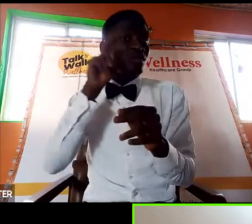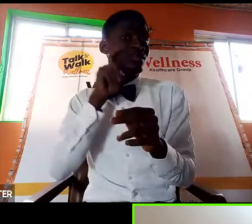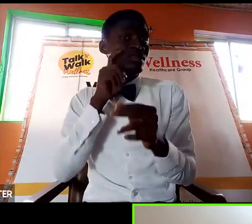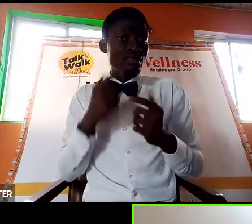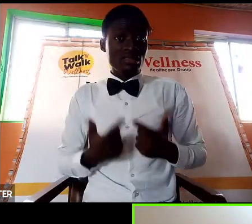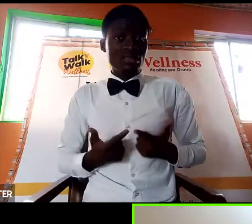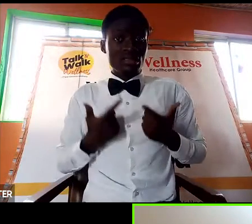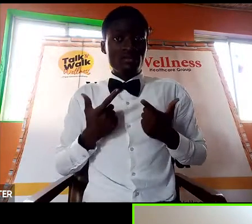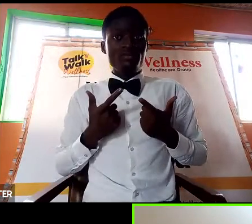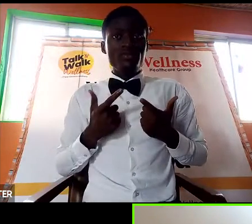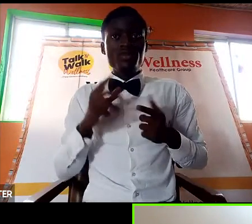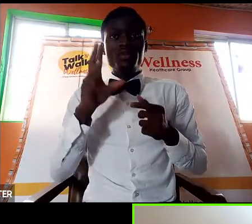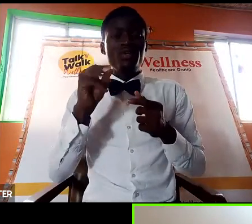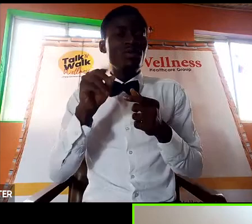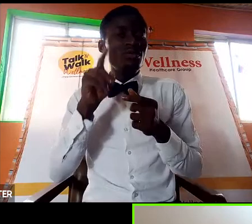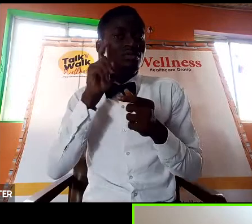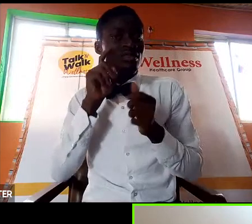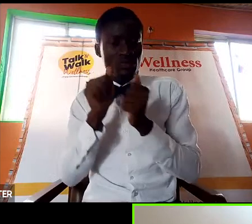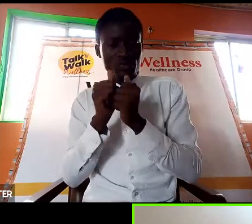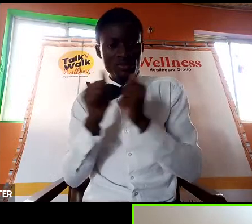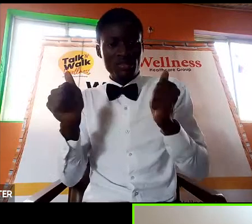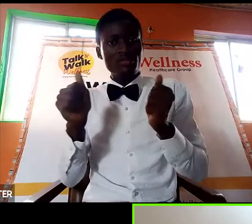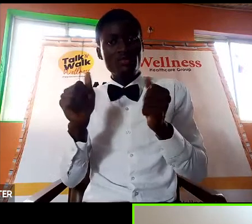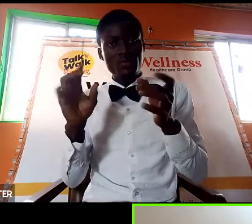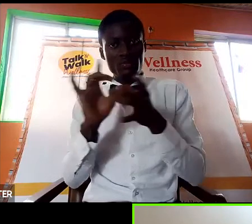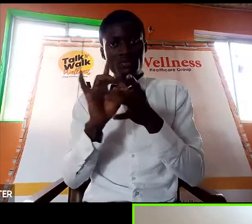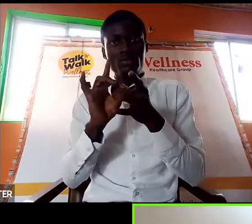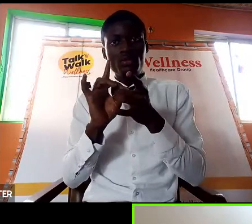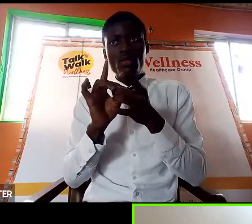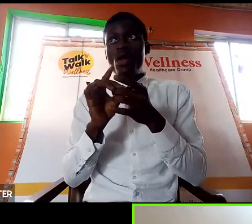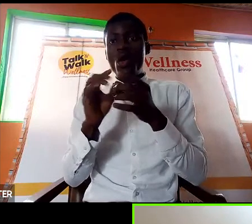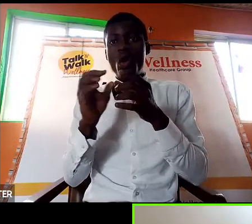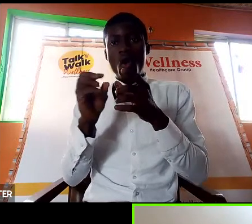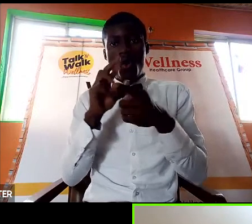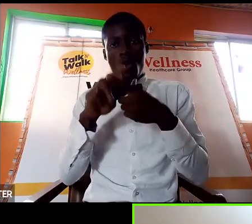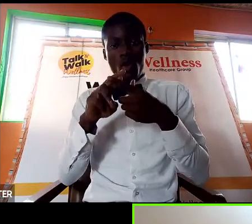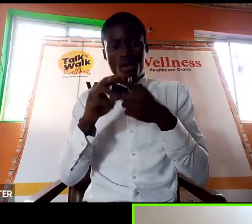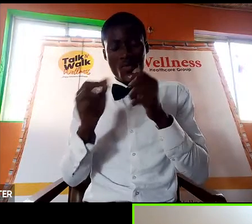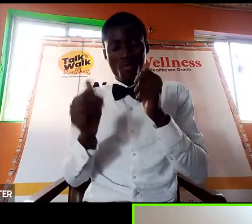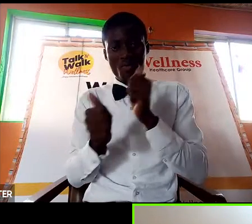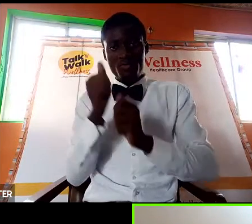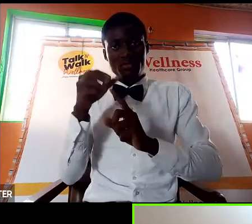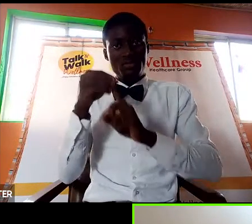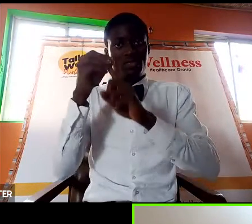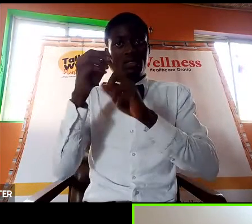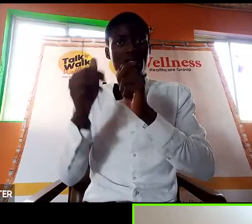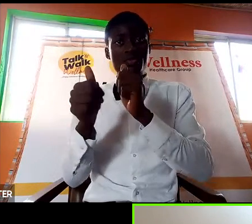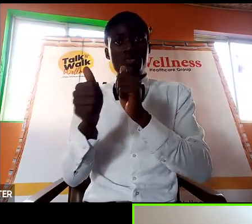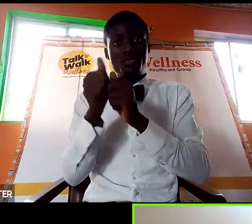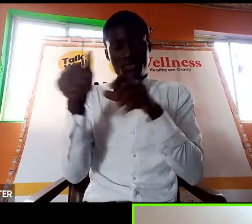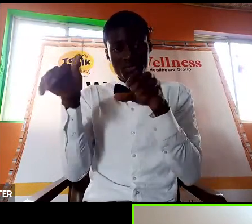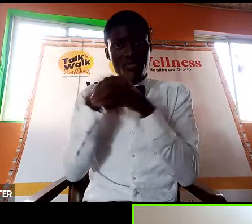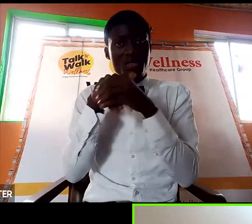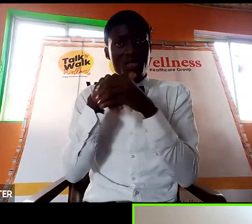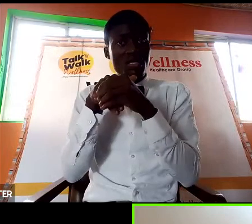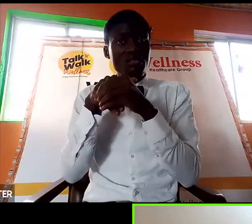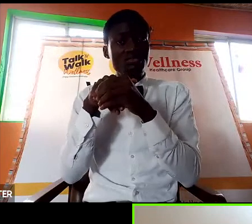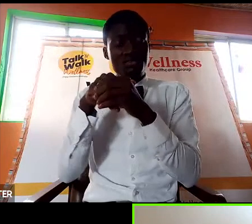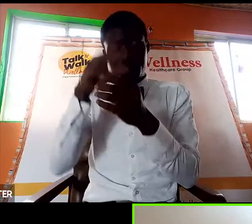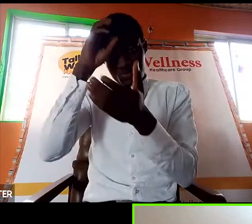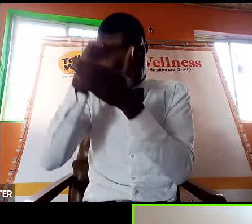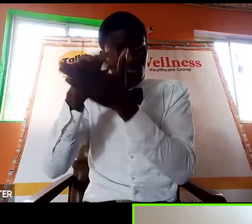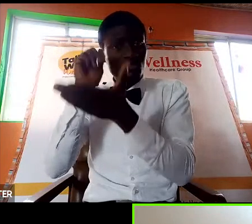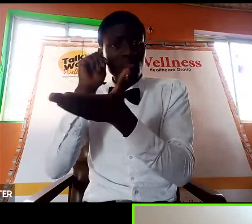intimacy, especially among married couple. It's not the same as just having a flings or having a one night